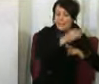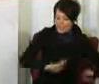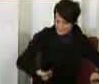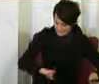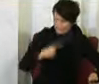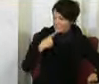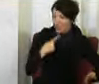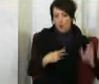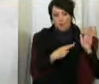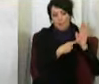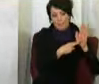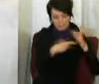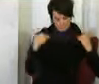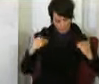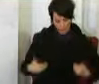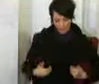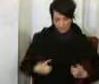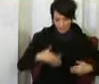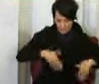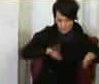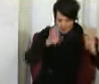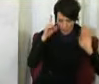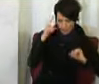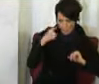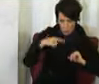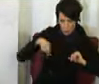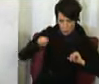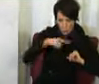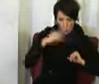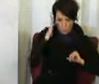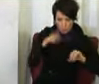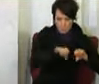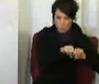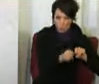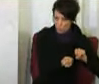that's given for you. It's going to be broken.